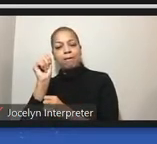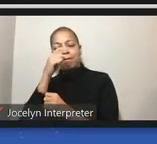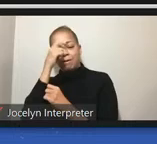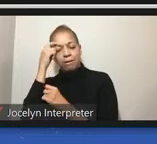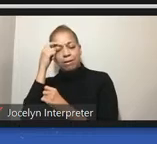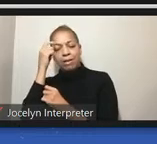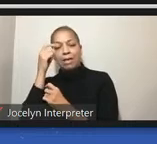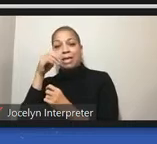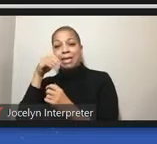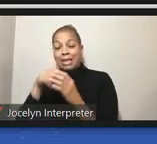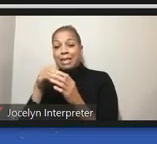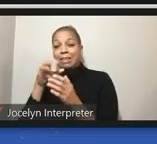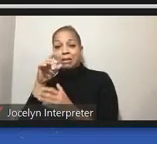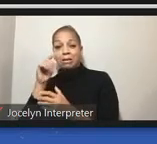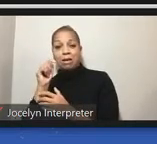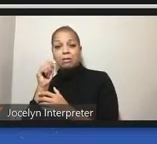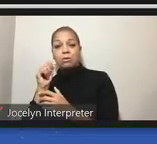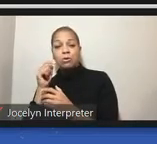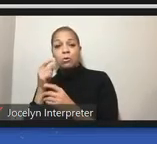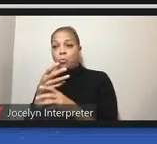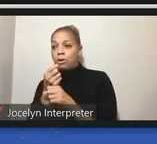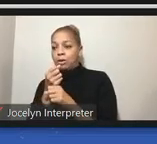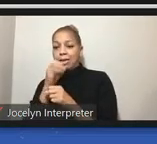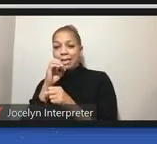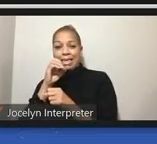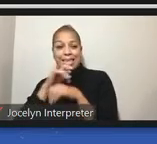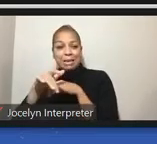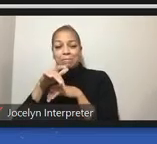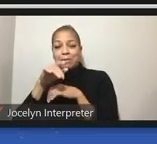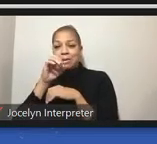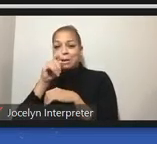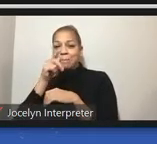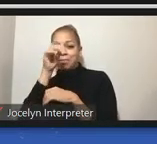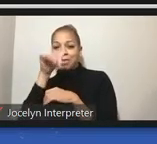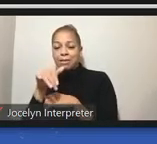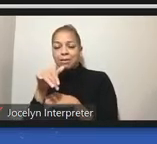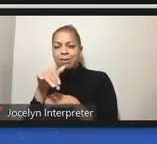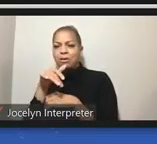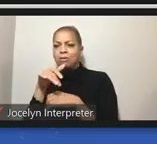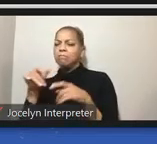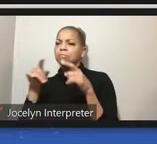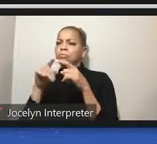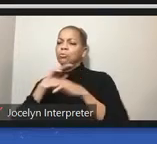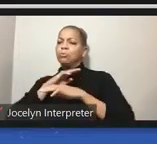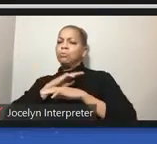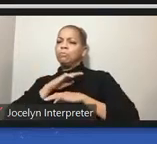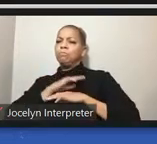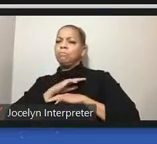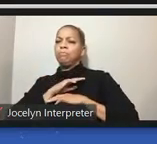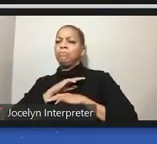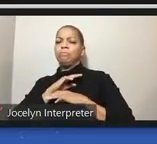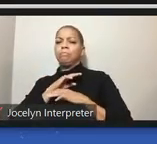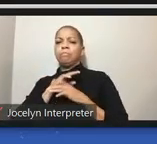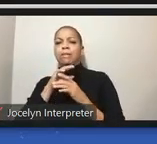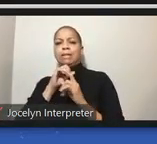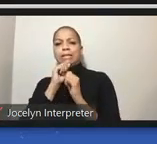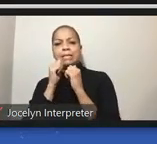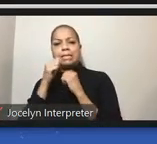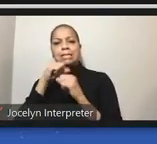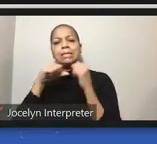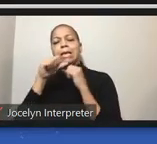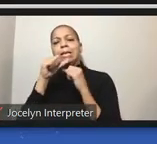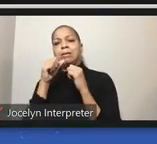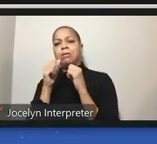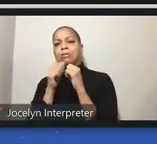get empathy, that's empty. To fulfill the desire to take part in a larger conversation